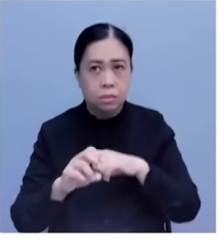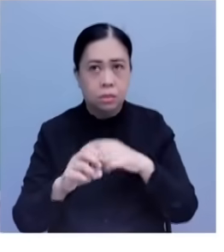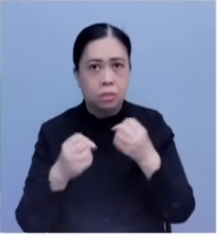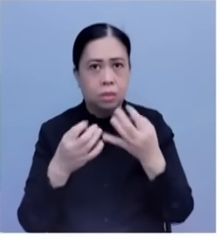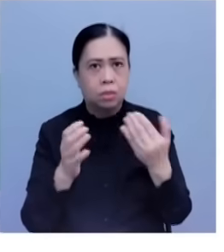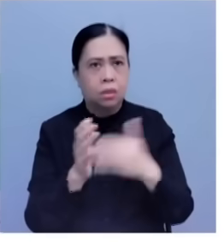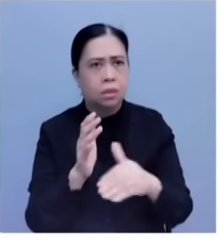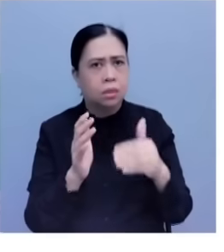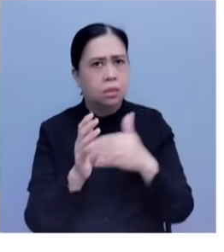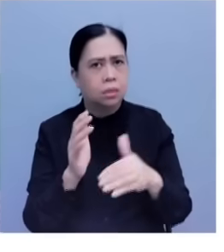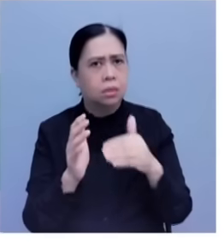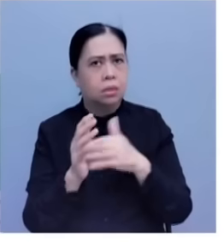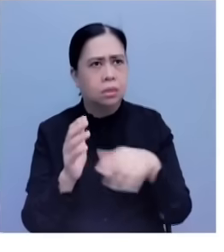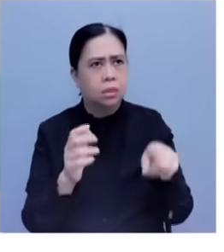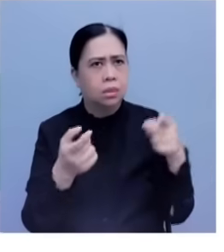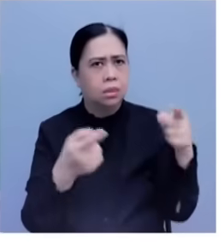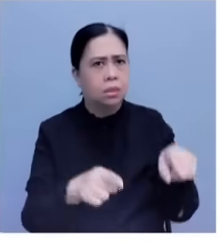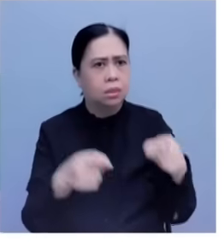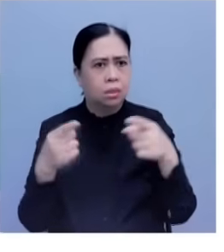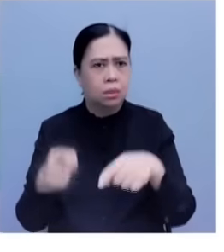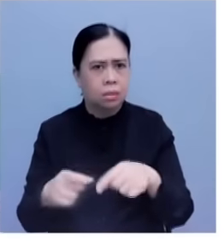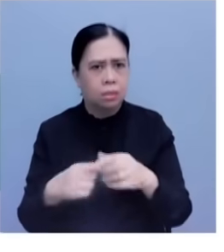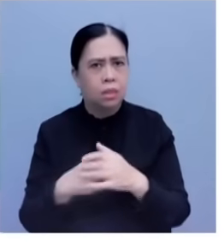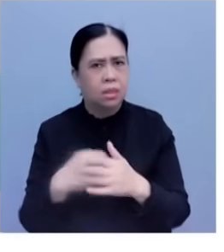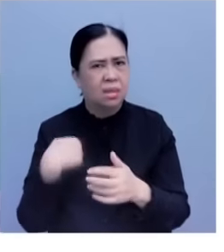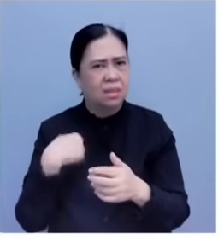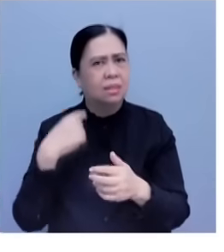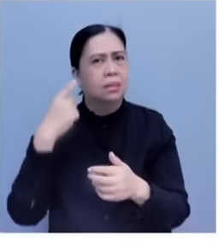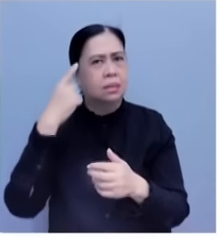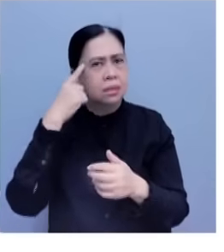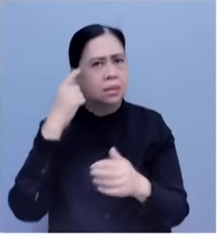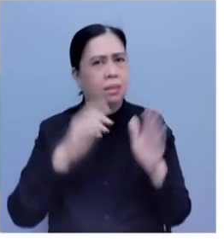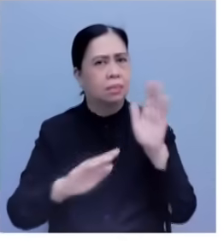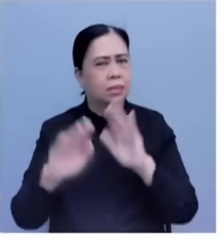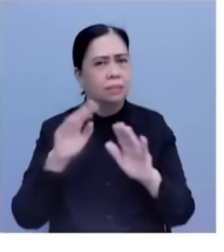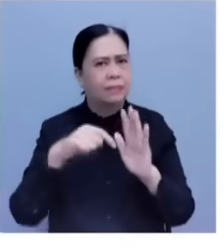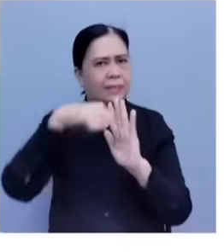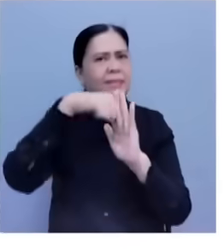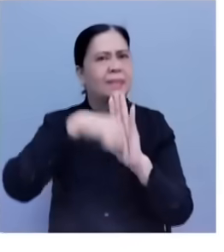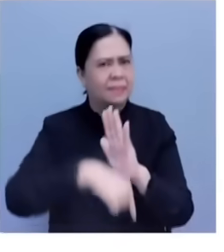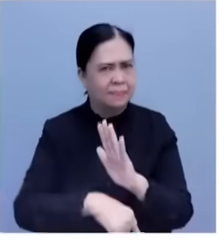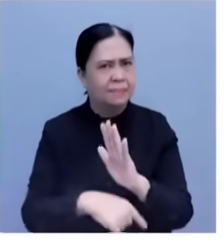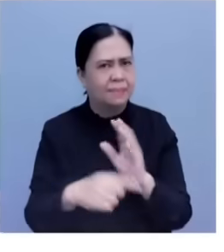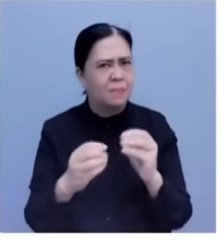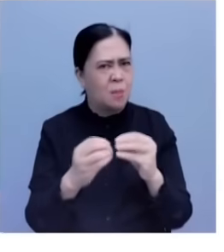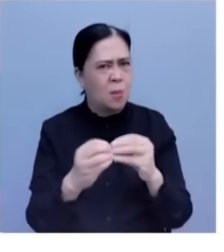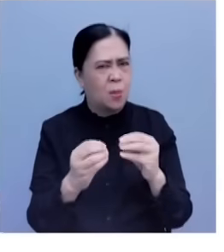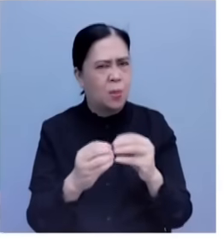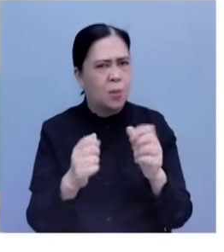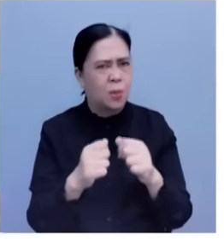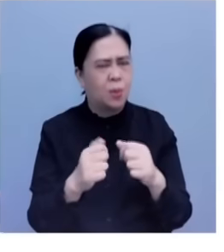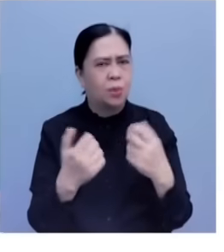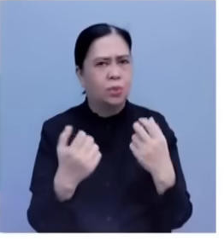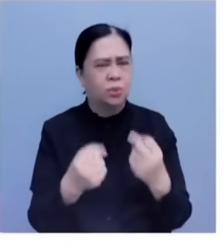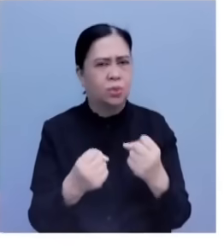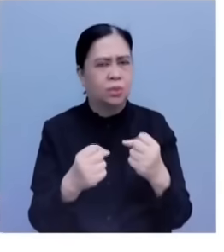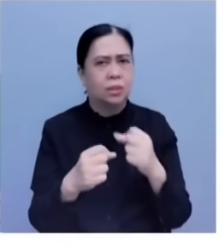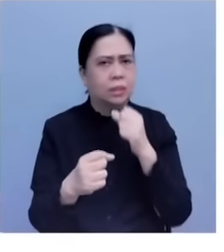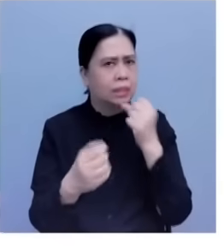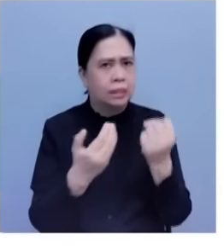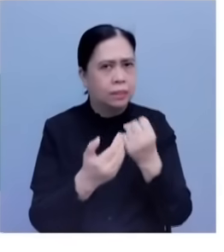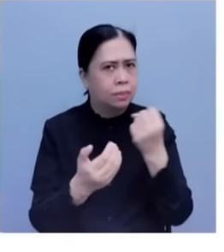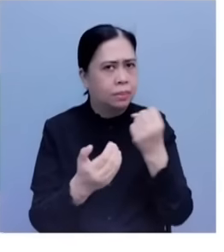cases that has happened already, I think the problem is deeper than what we thought. That's a simple issue